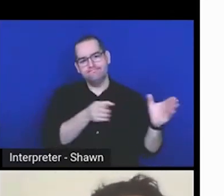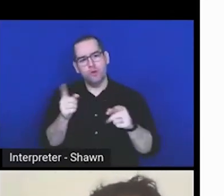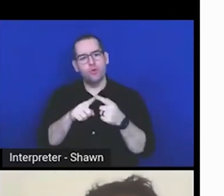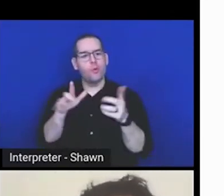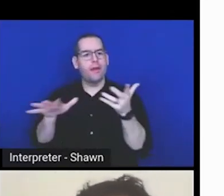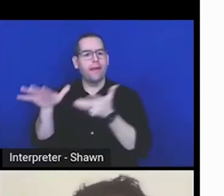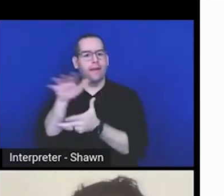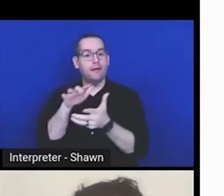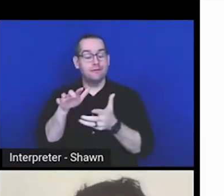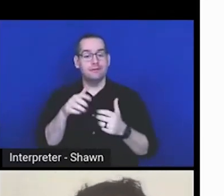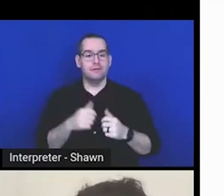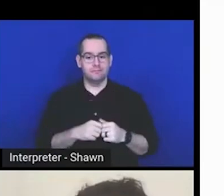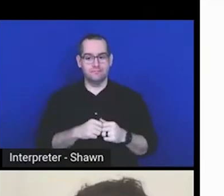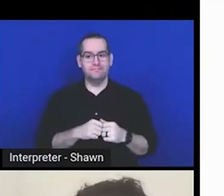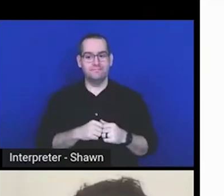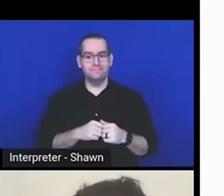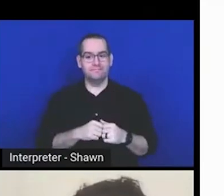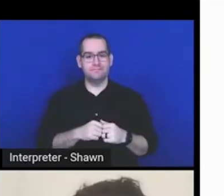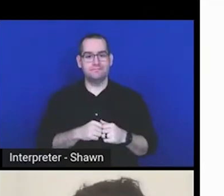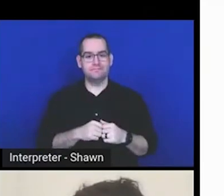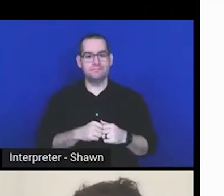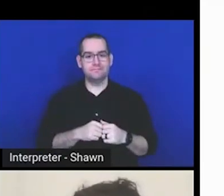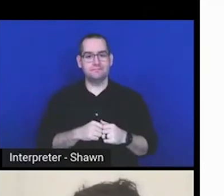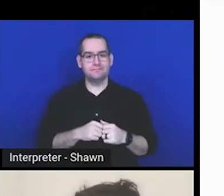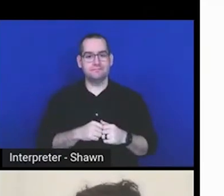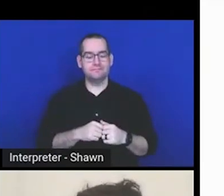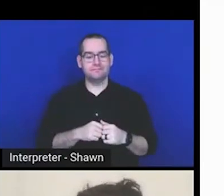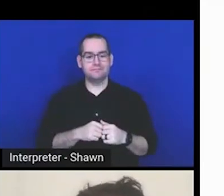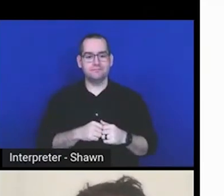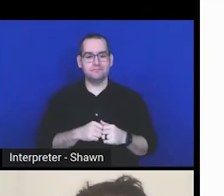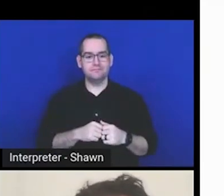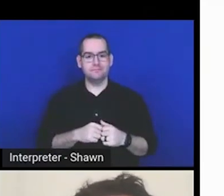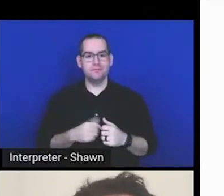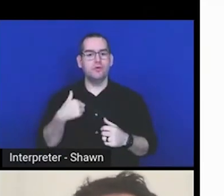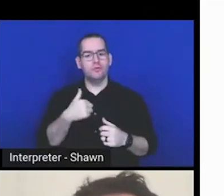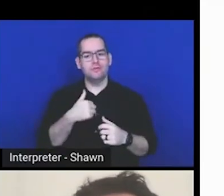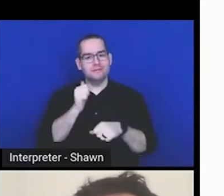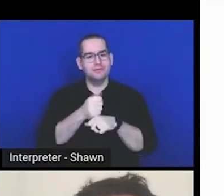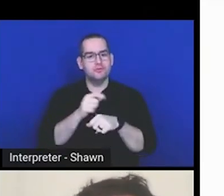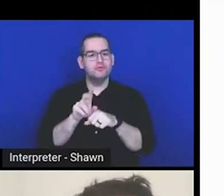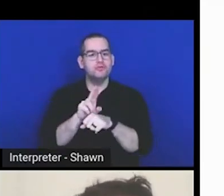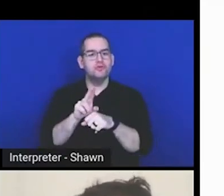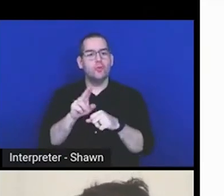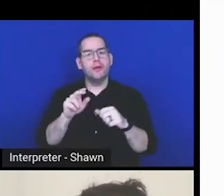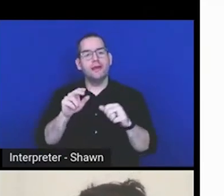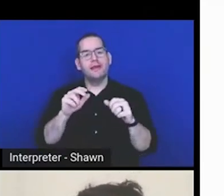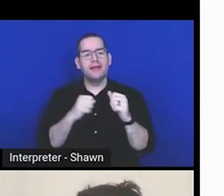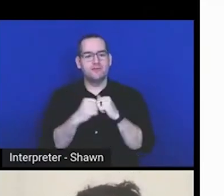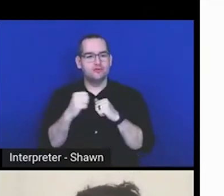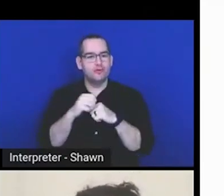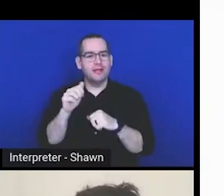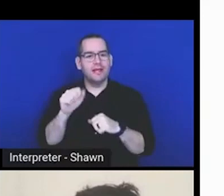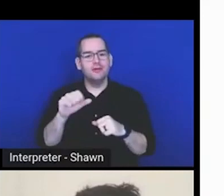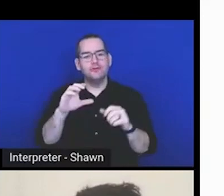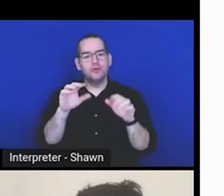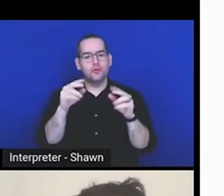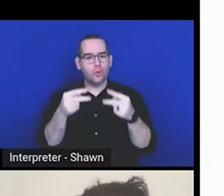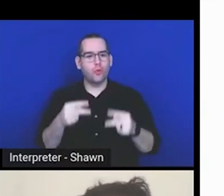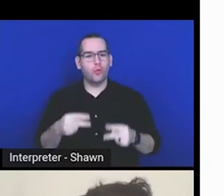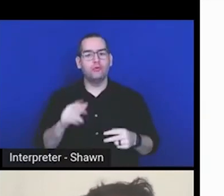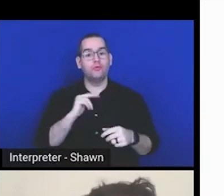And to do that, we have decided to use infrastructure as code with Terraform as our tool of choice